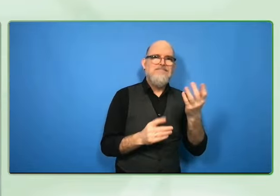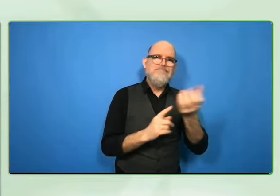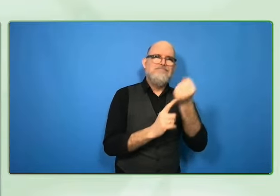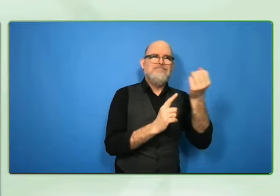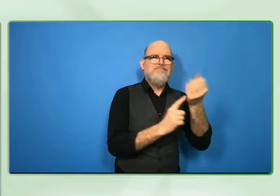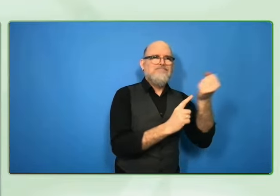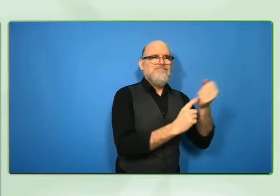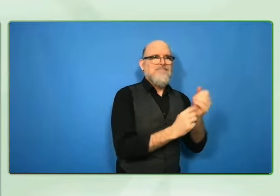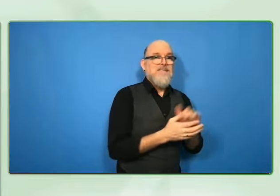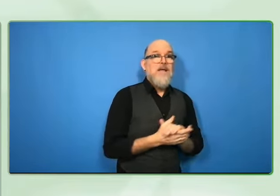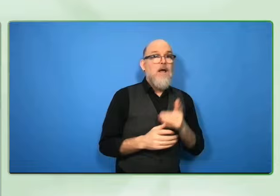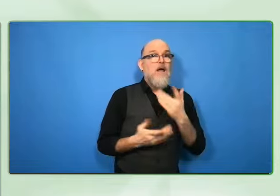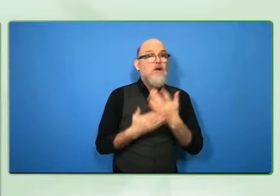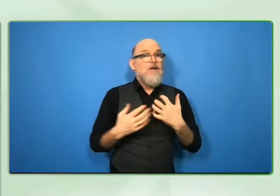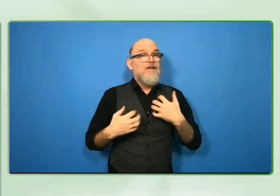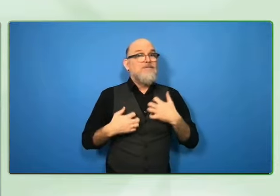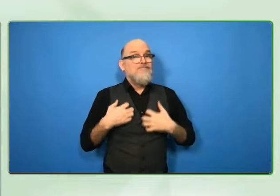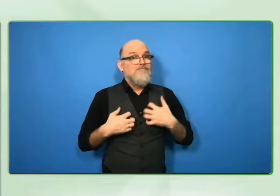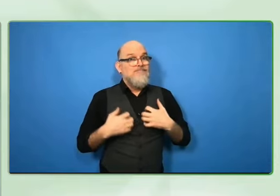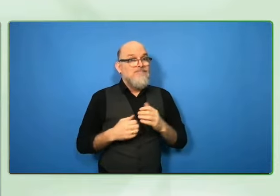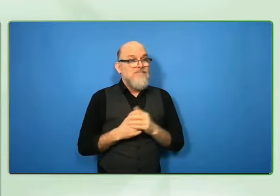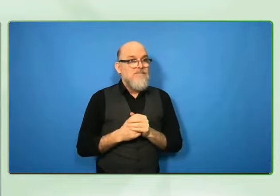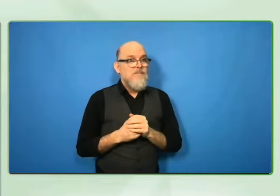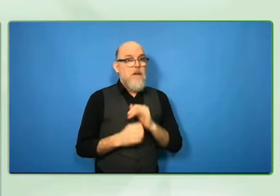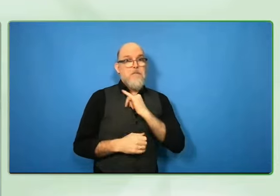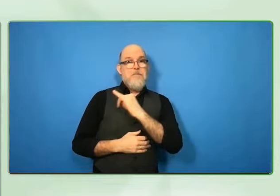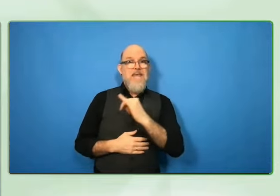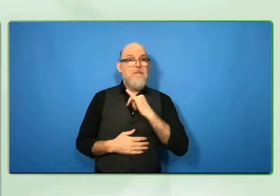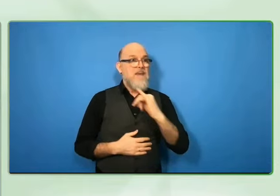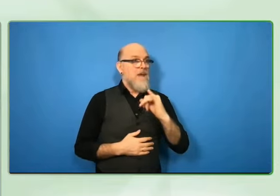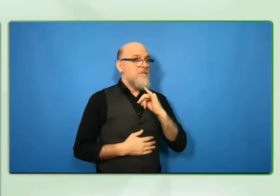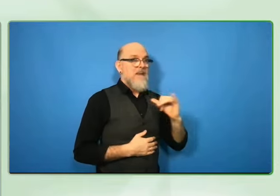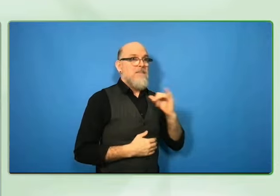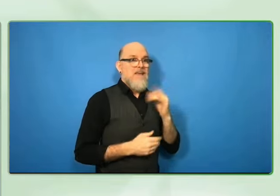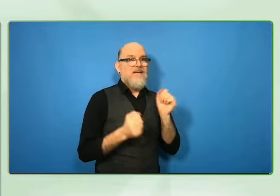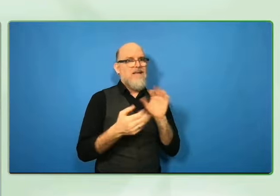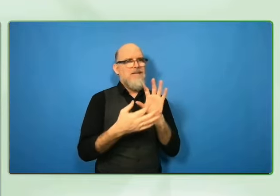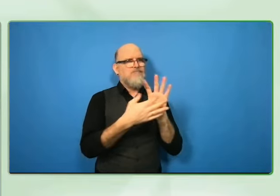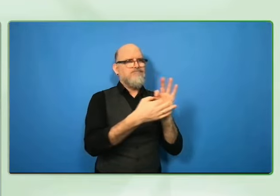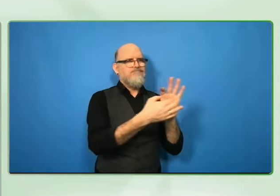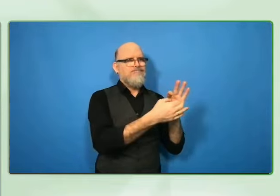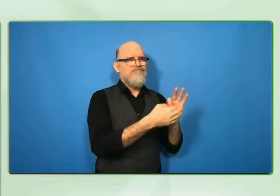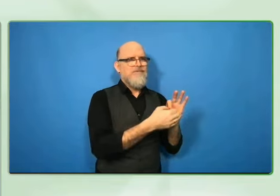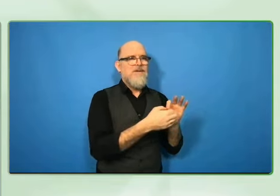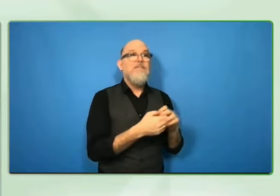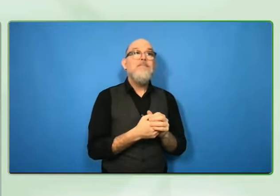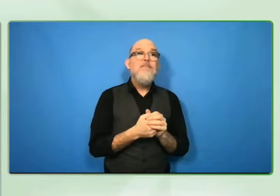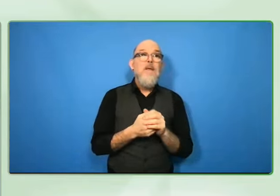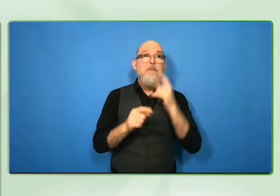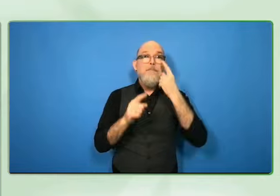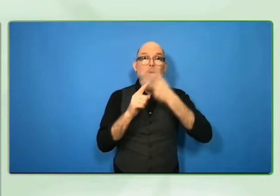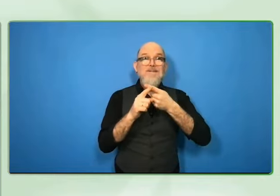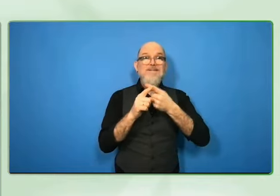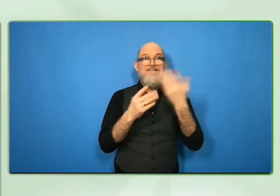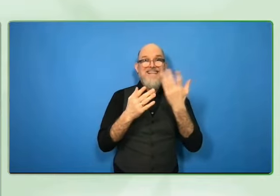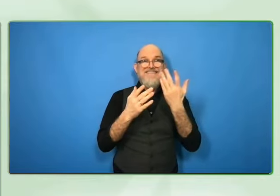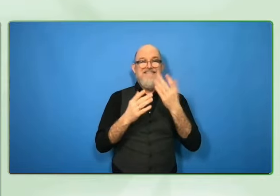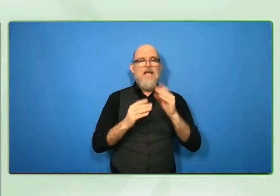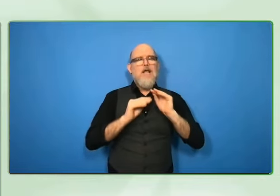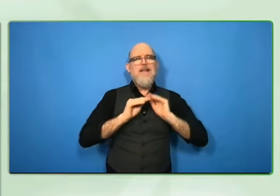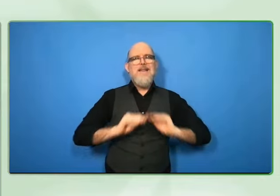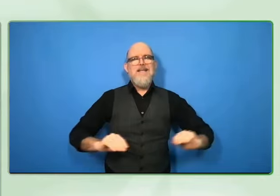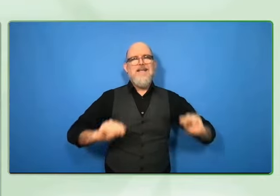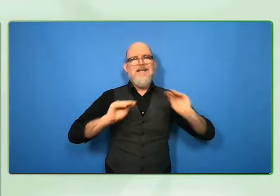many are well-intentioned, they lack education. So people needing to prove their disability first is risky. You